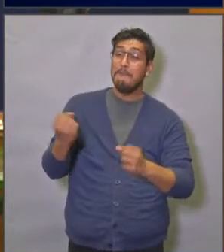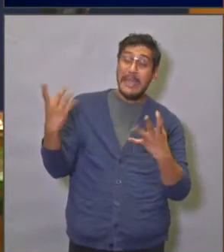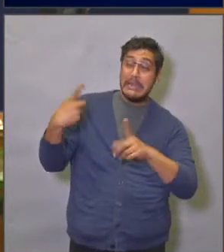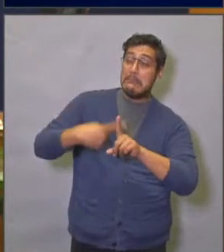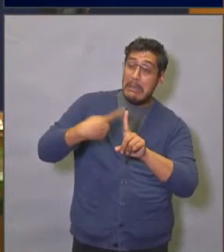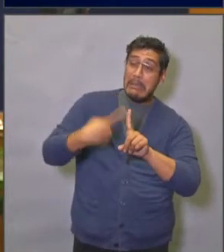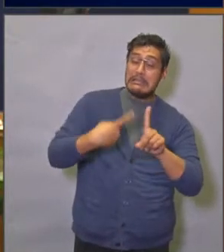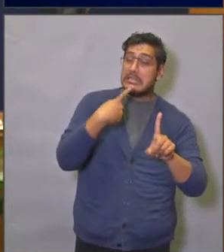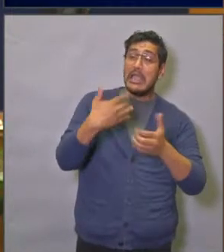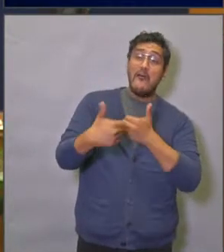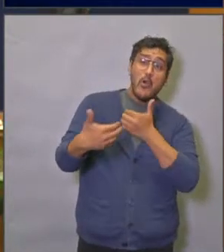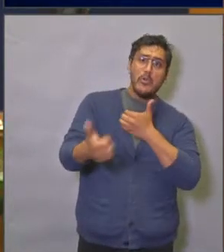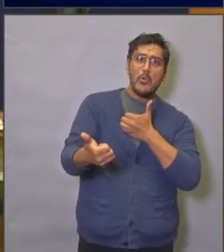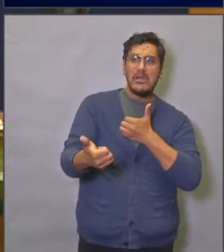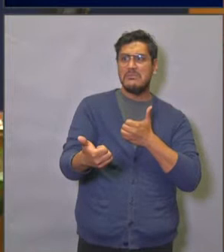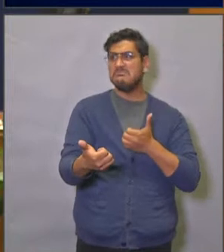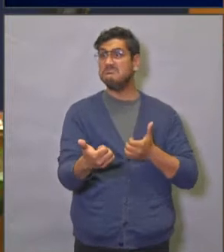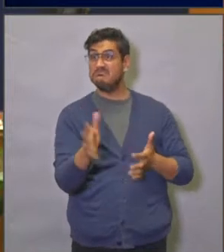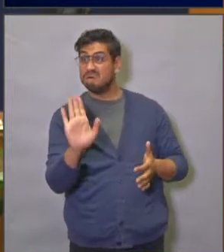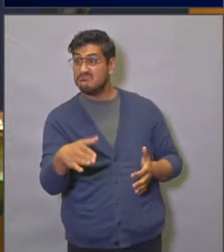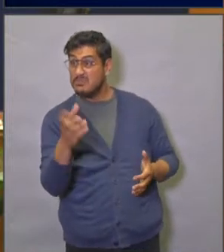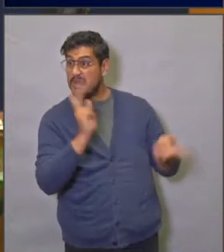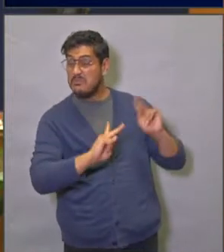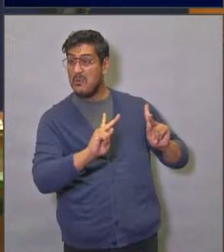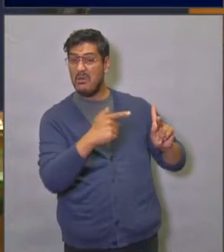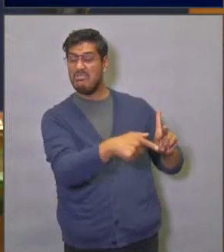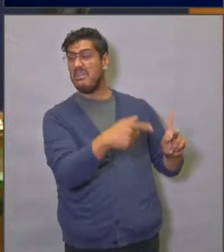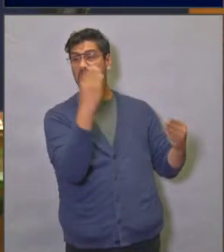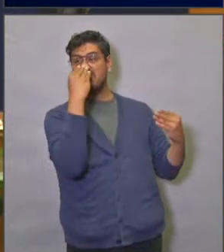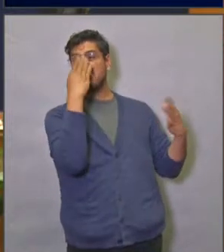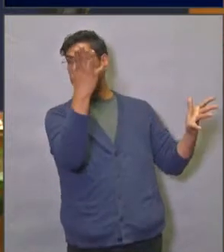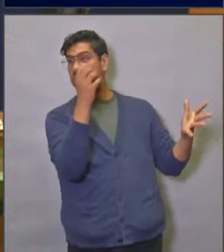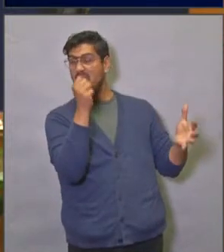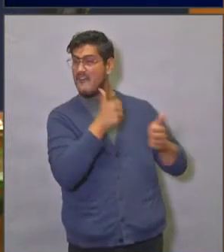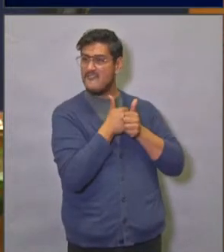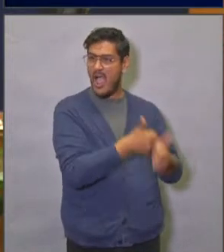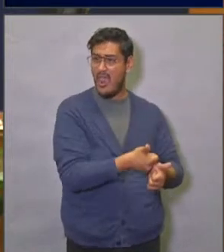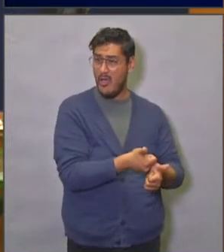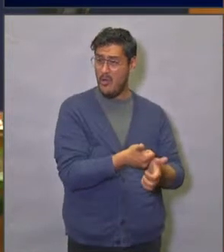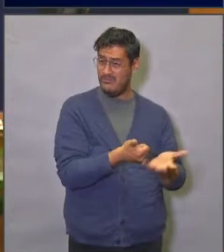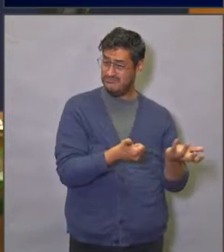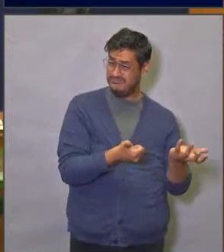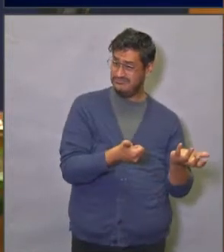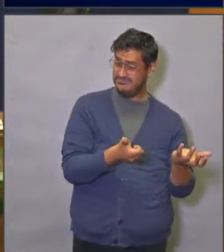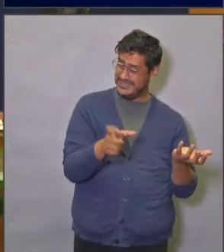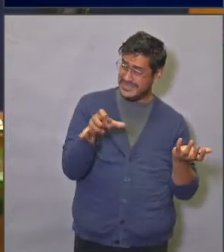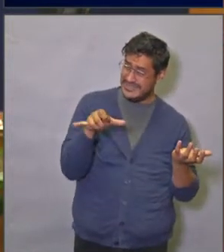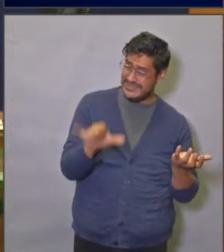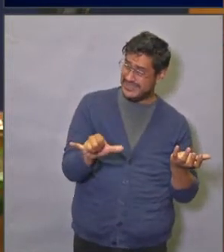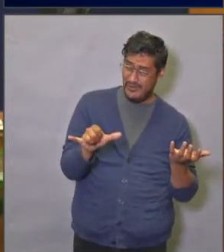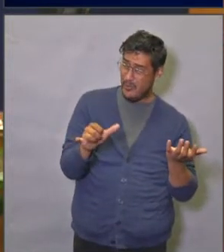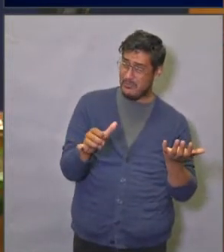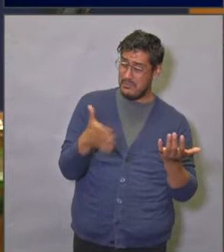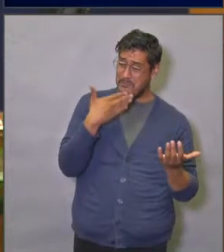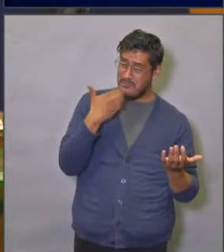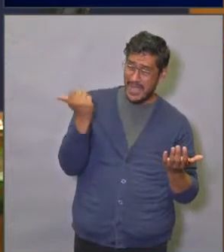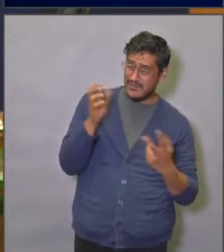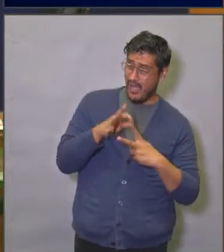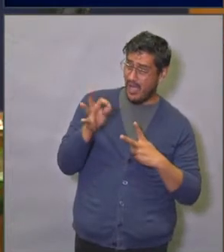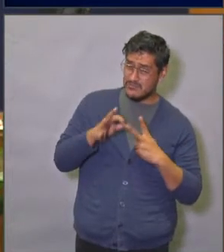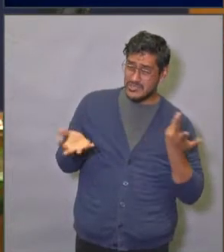warning, do you still think abstinence only is the way to go here, and if so, why? And then the second question is,